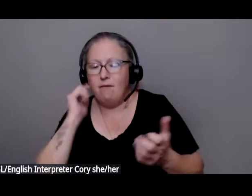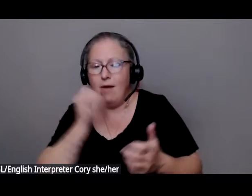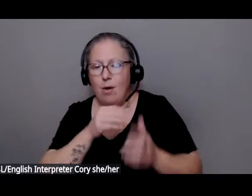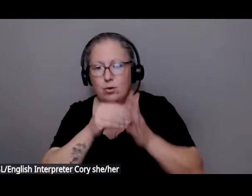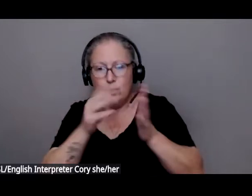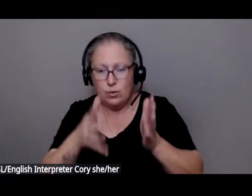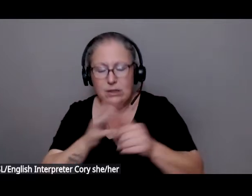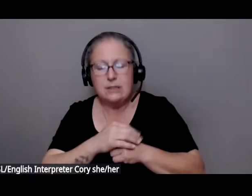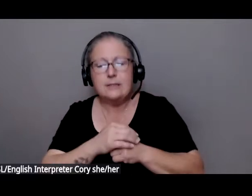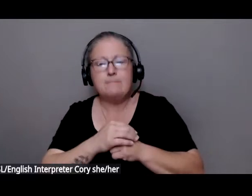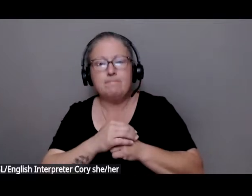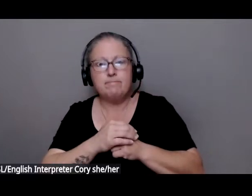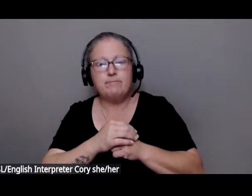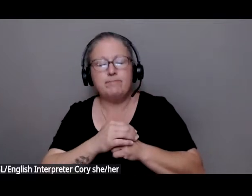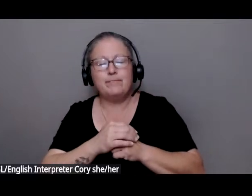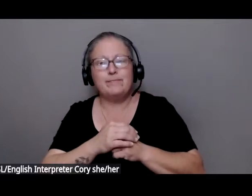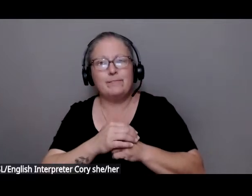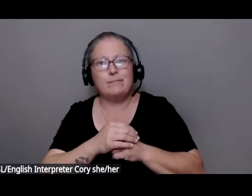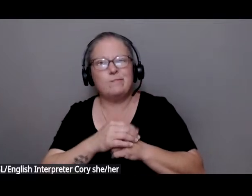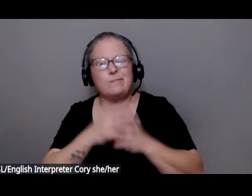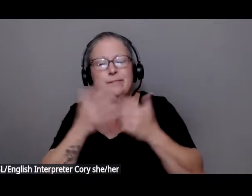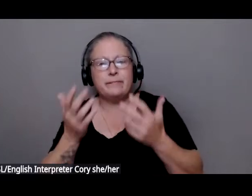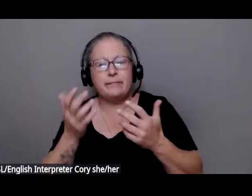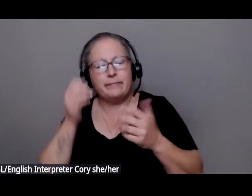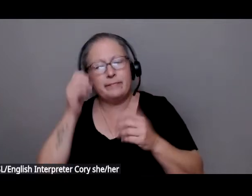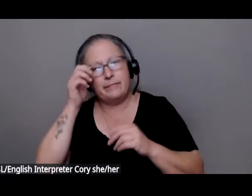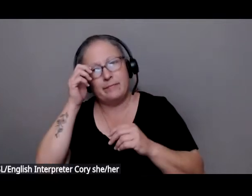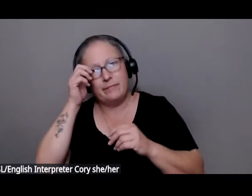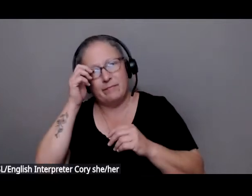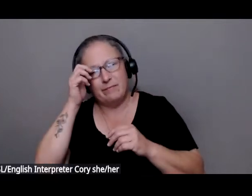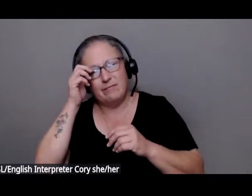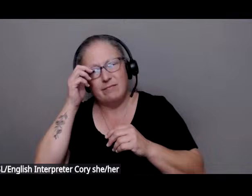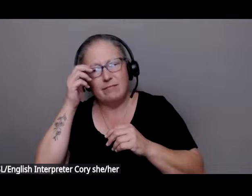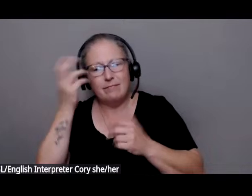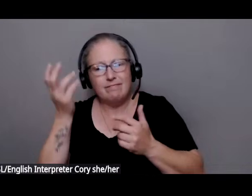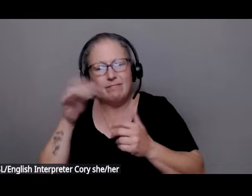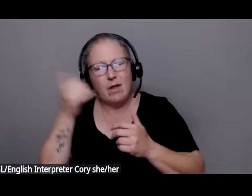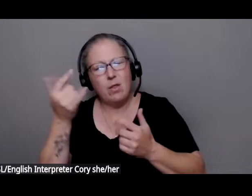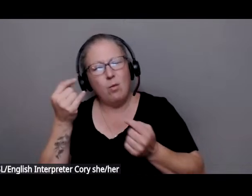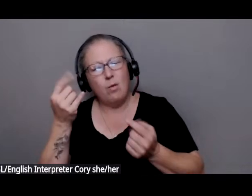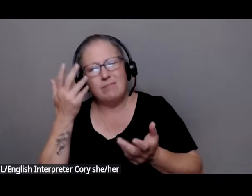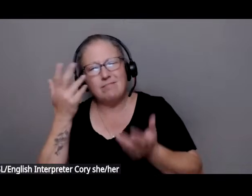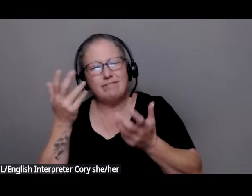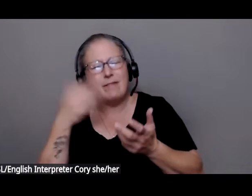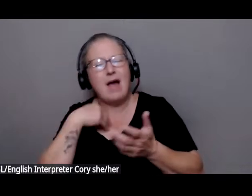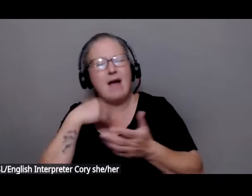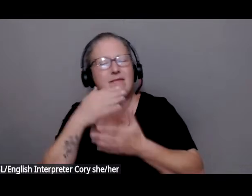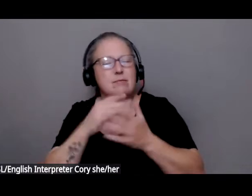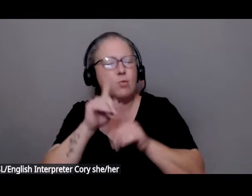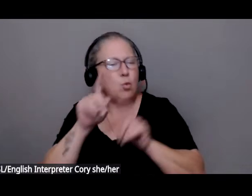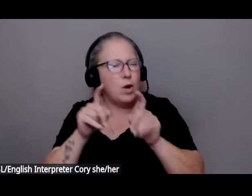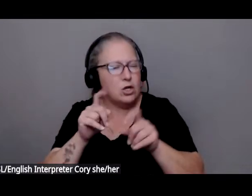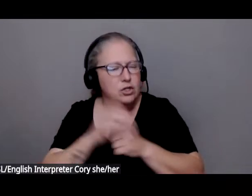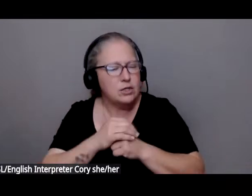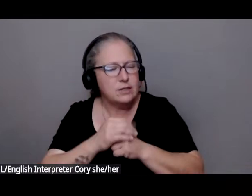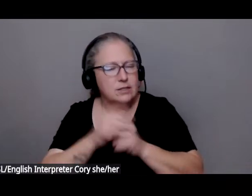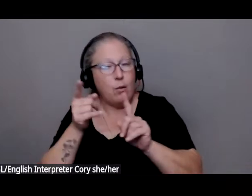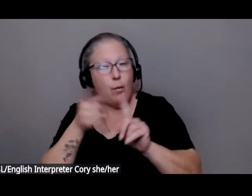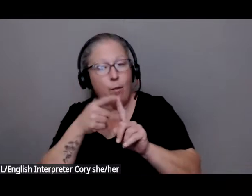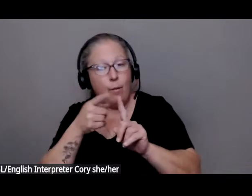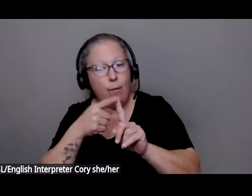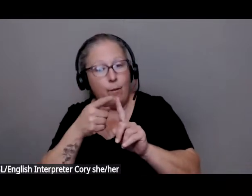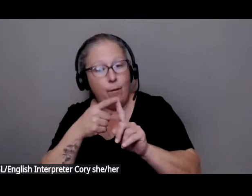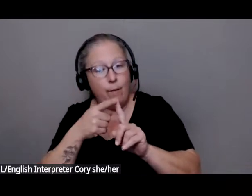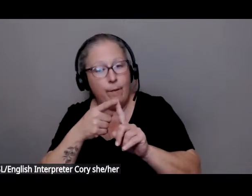students. So what else do I want? I have a couple of questions. One,